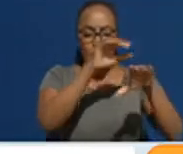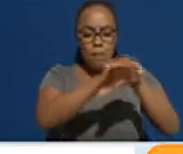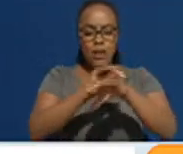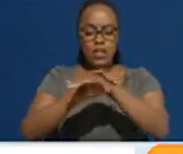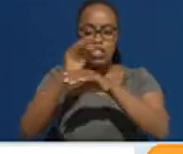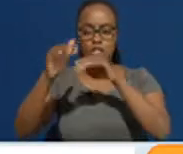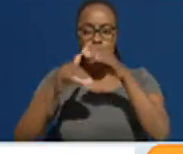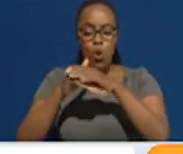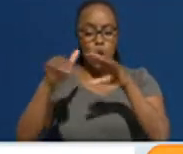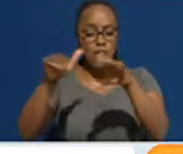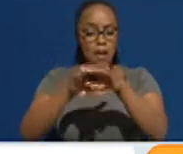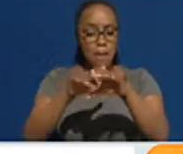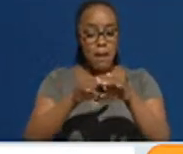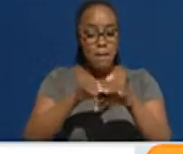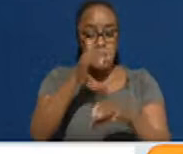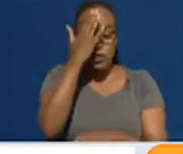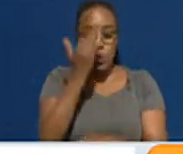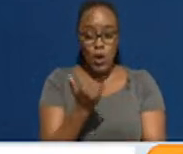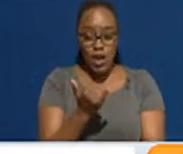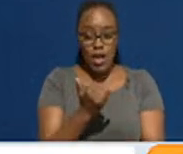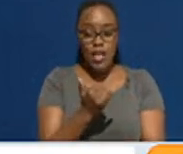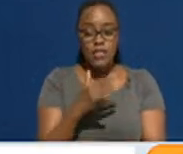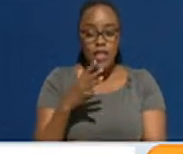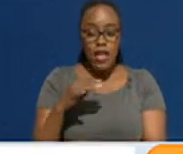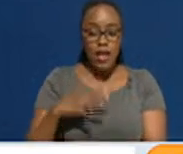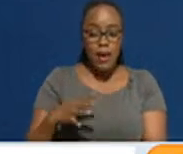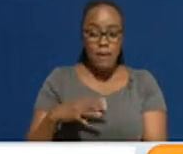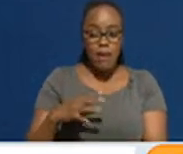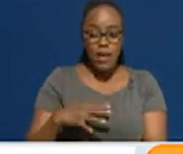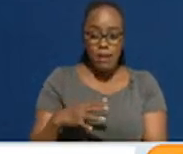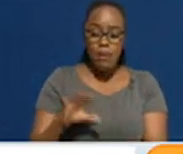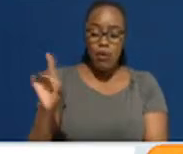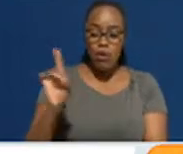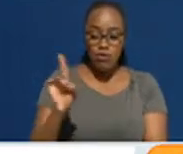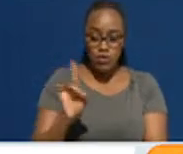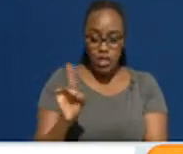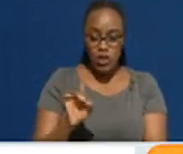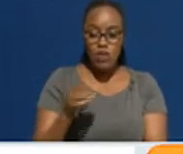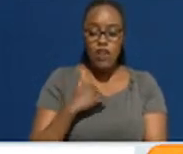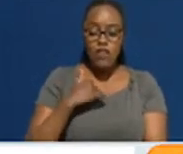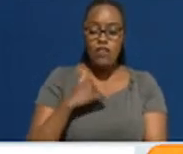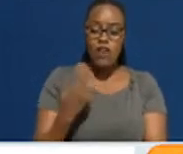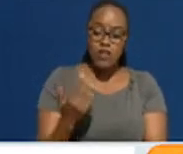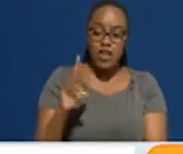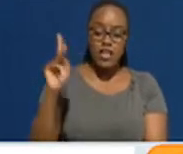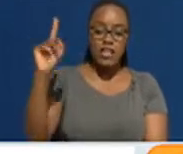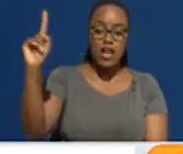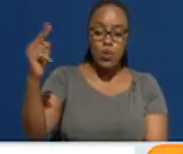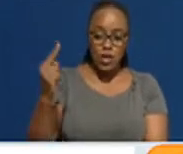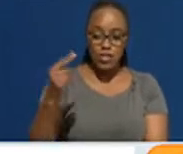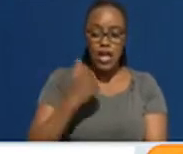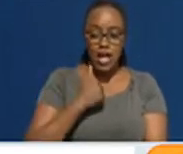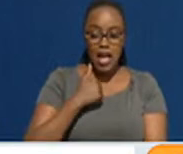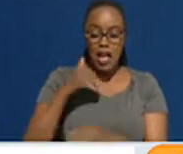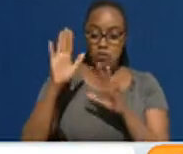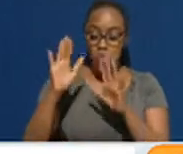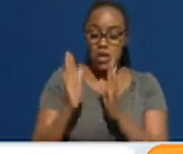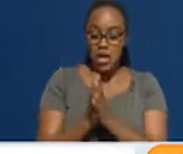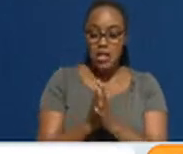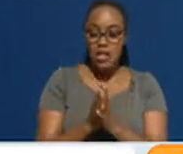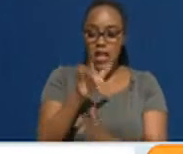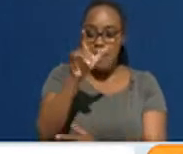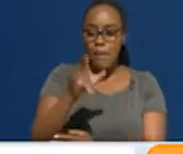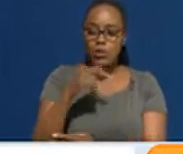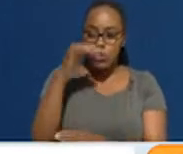all the members because the people of Nairobi who voted for that Kenya Kwanza MCA also voted for me. That person who voted for